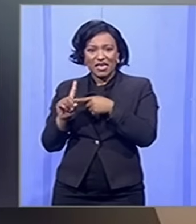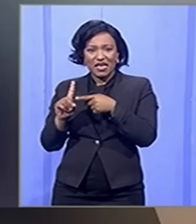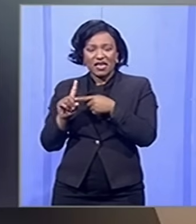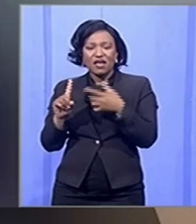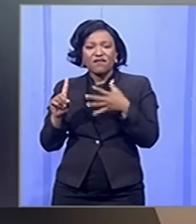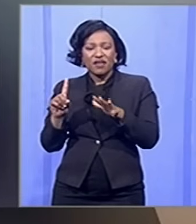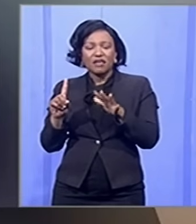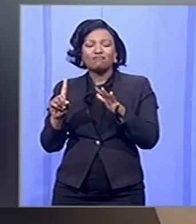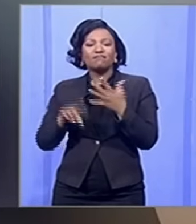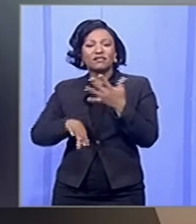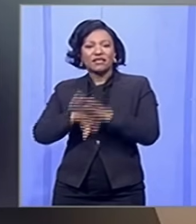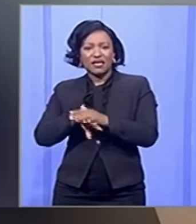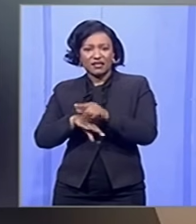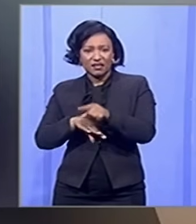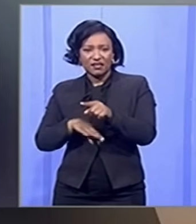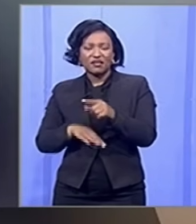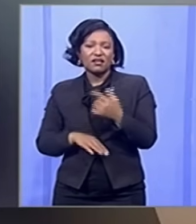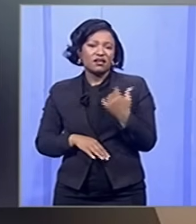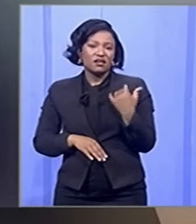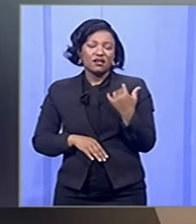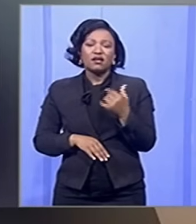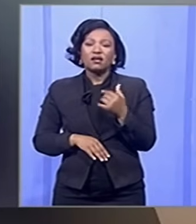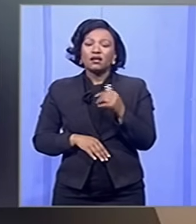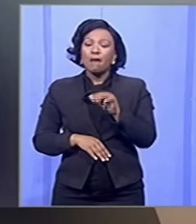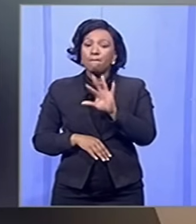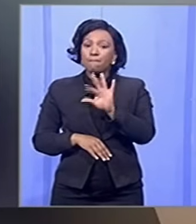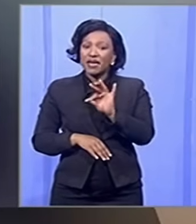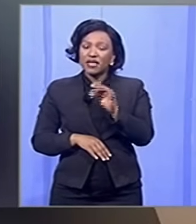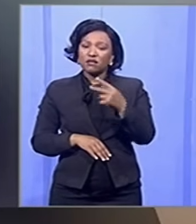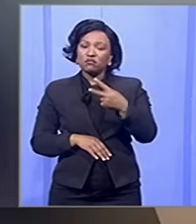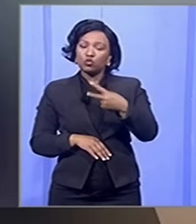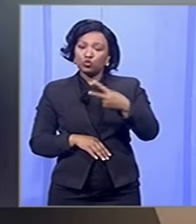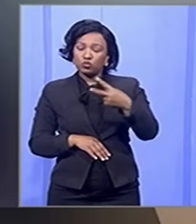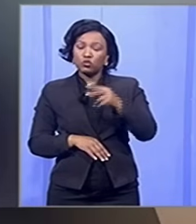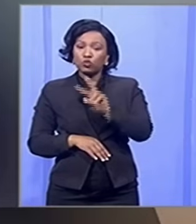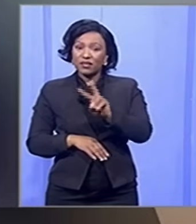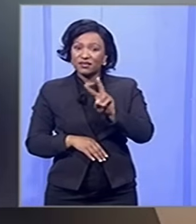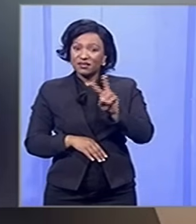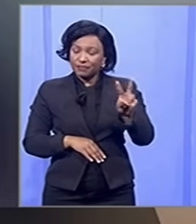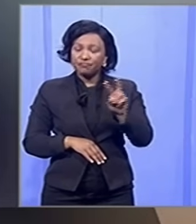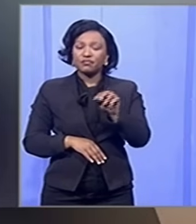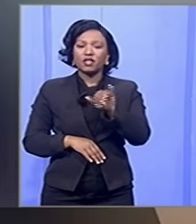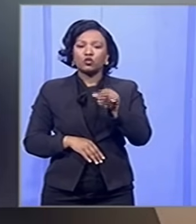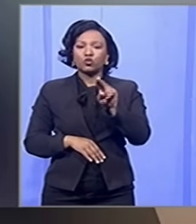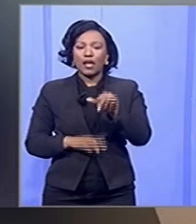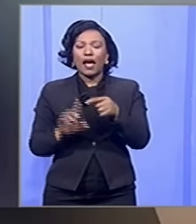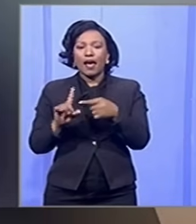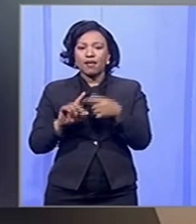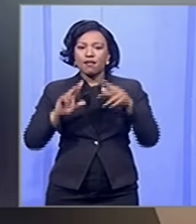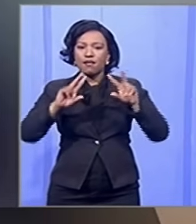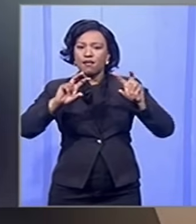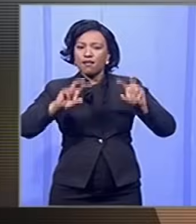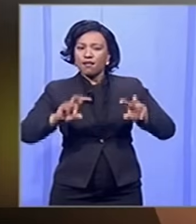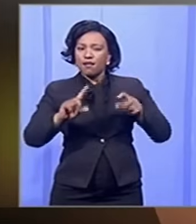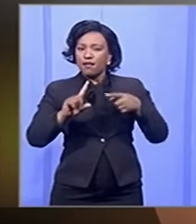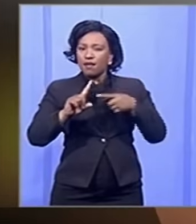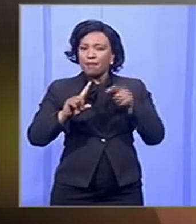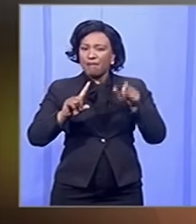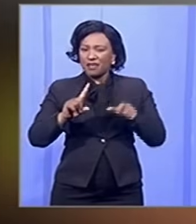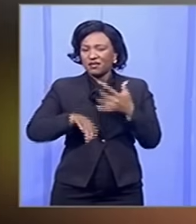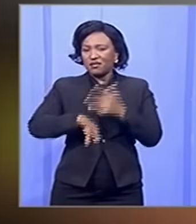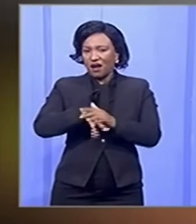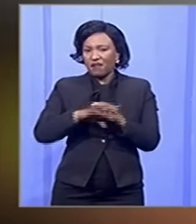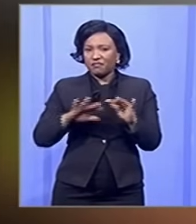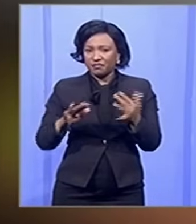opened. On the Monday, the 22nd of July, an autopsy was conducted in Kimberley to determine the cause of death. Tini